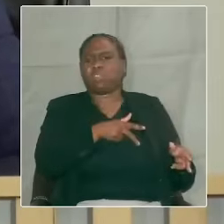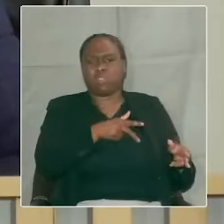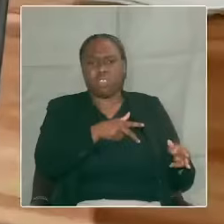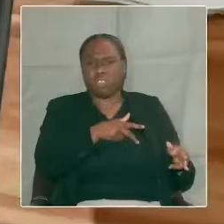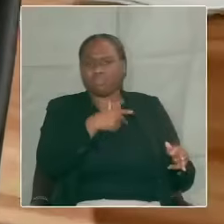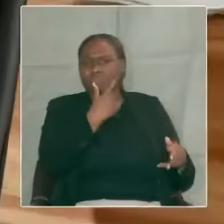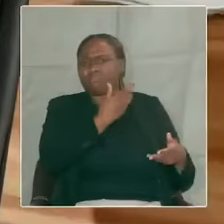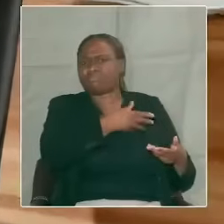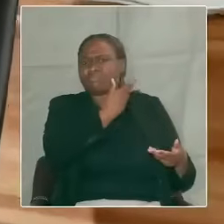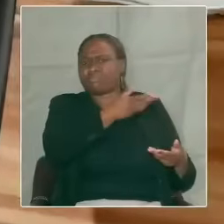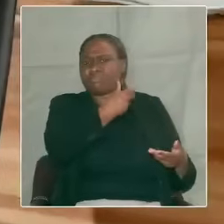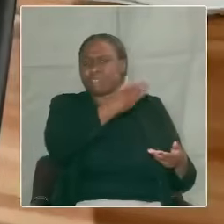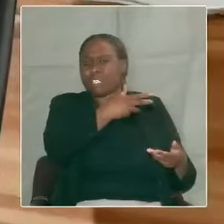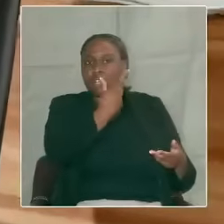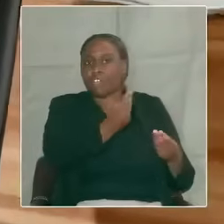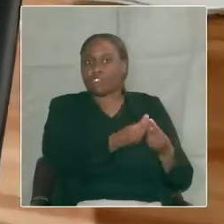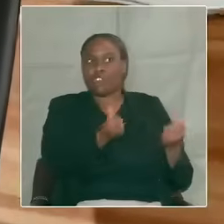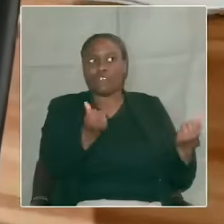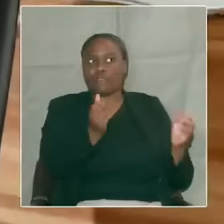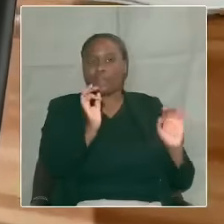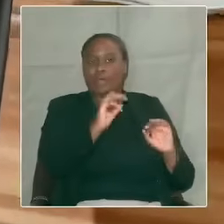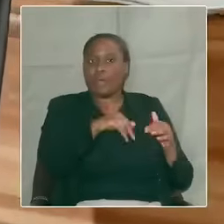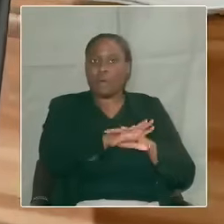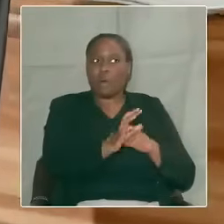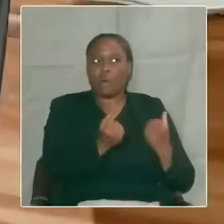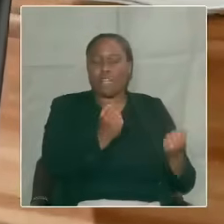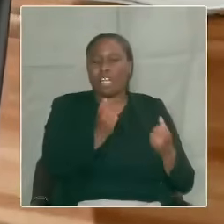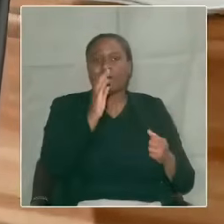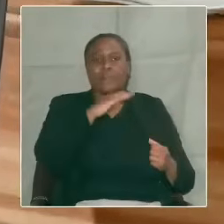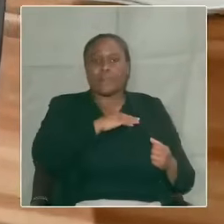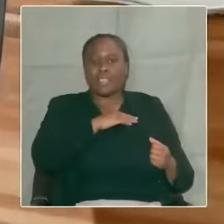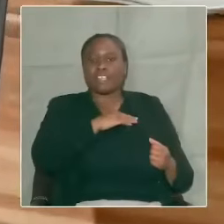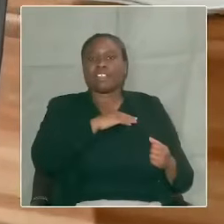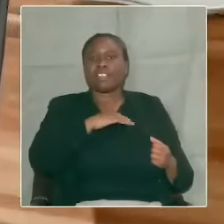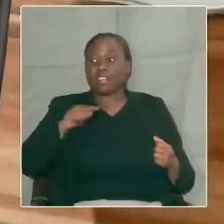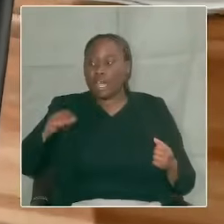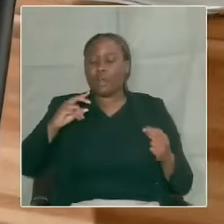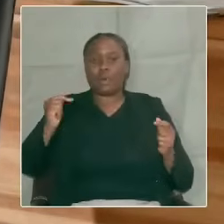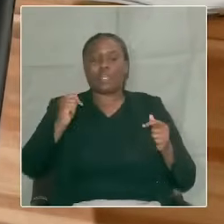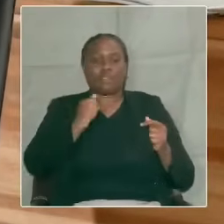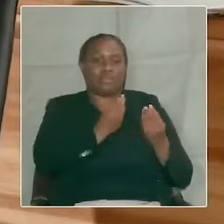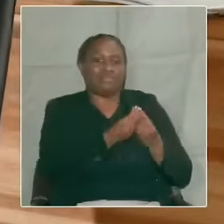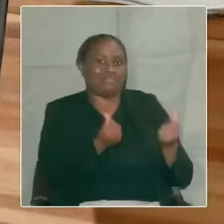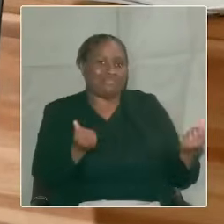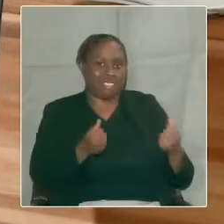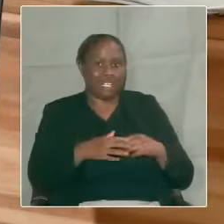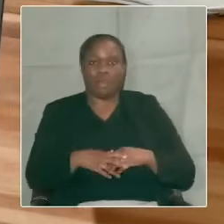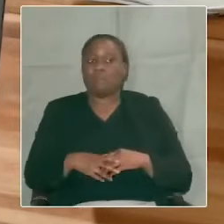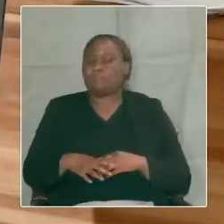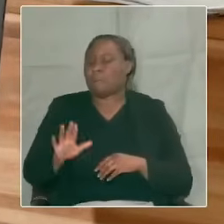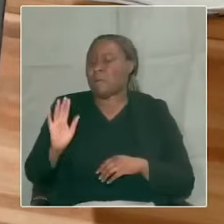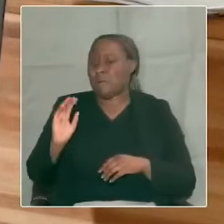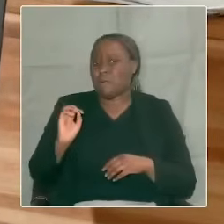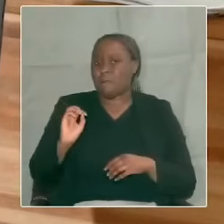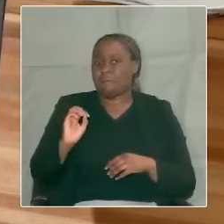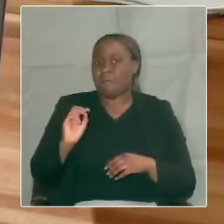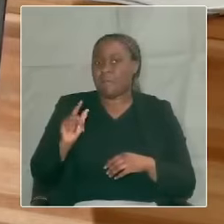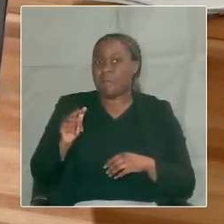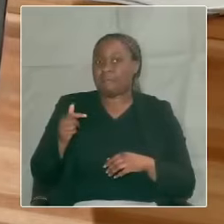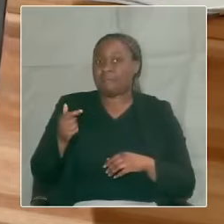I think we can just leave that aspect. Major General Khumalo will deal with it as the person with the